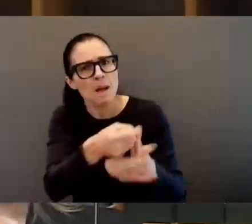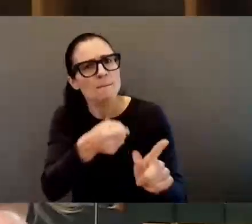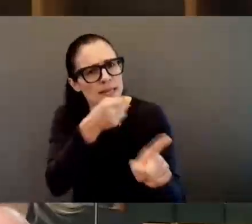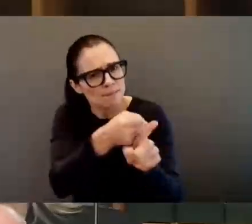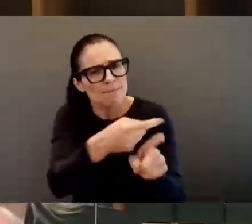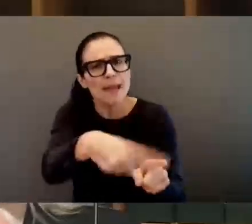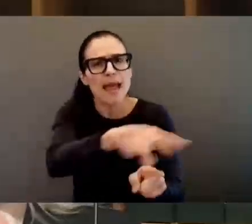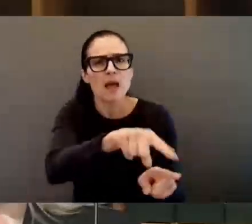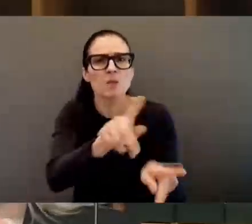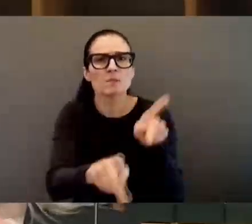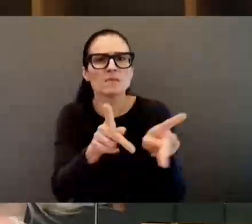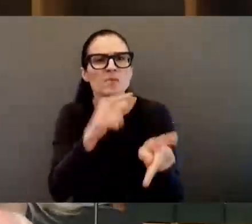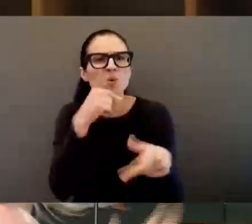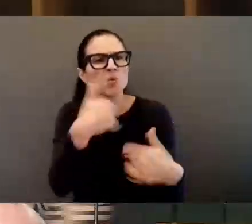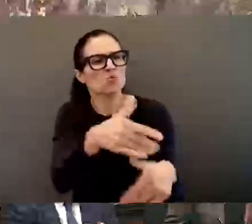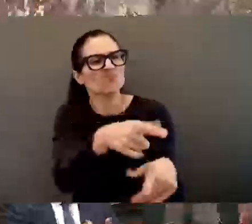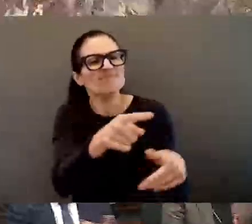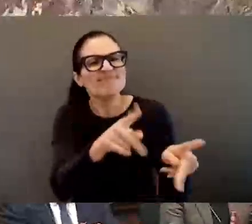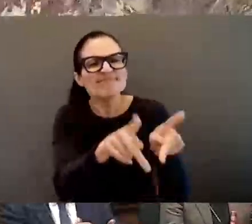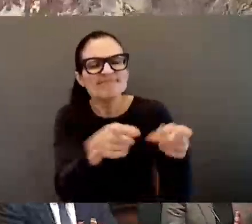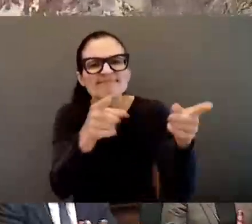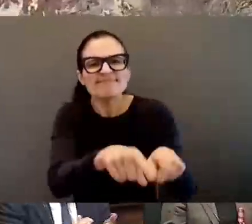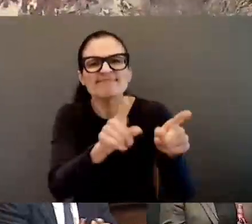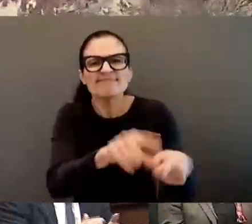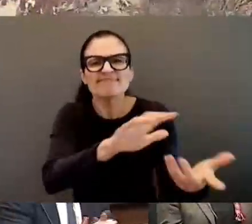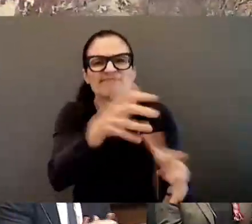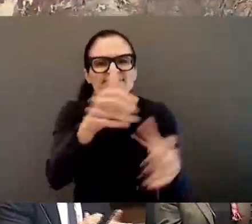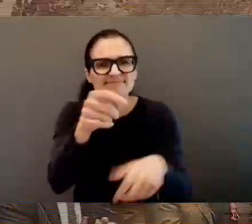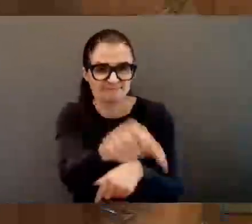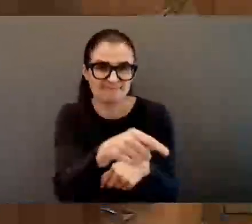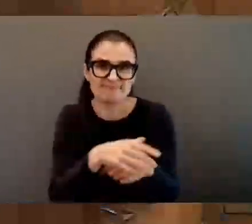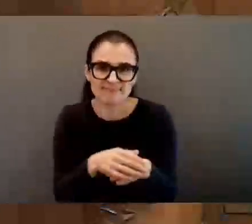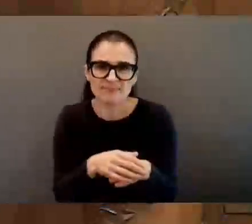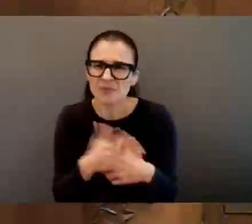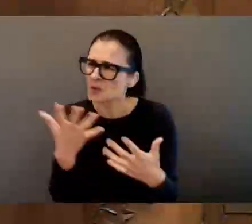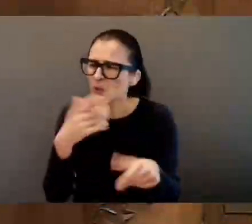in this province. Thank you. The bell and the question, please.